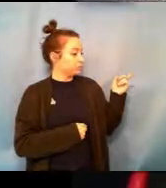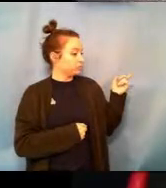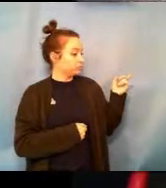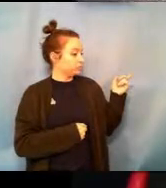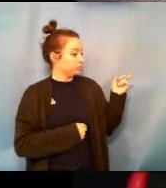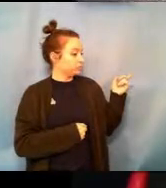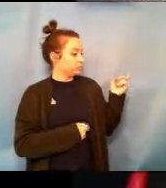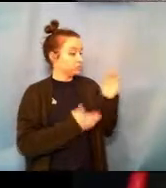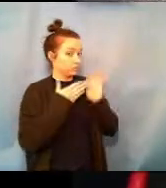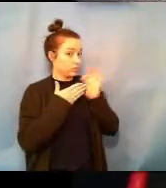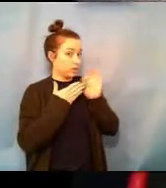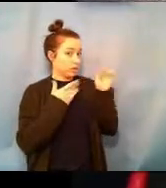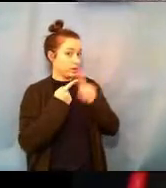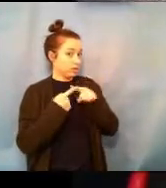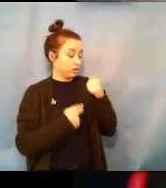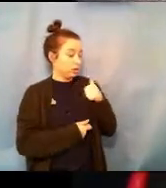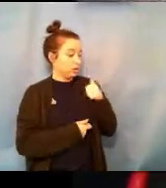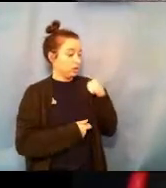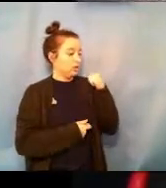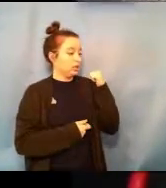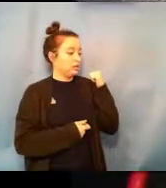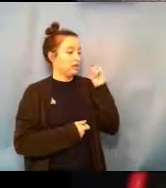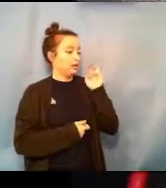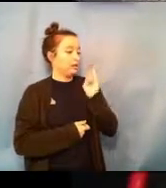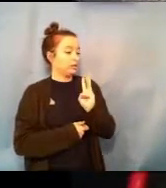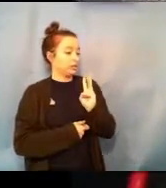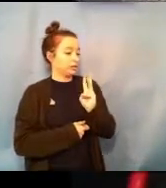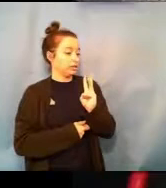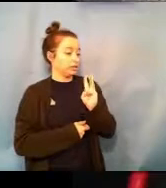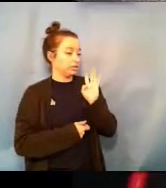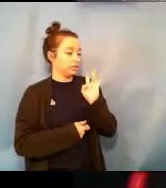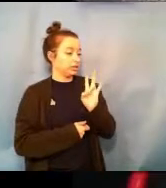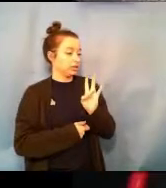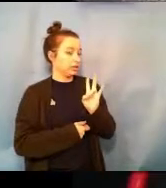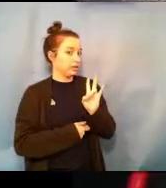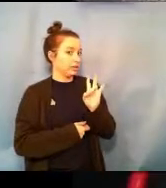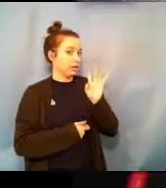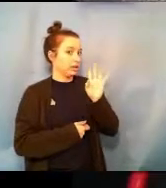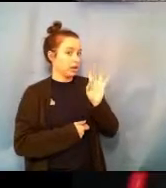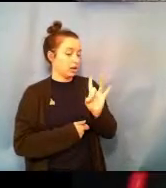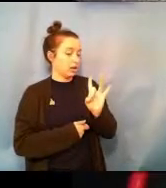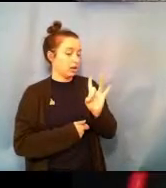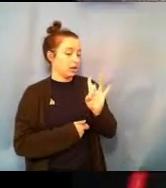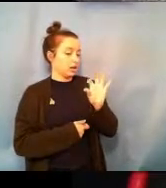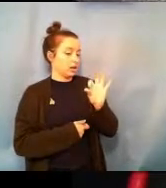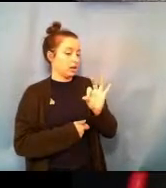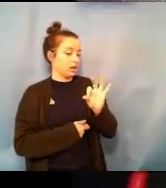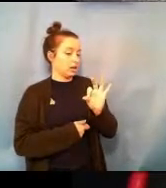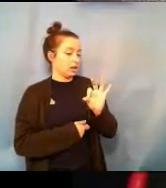count squares until I have 10. So 5, 6, 7,